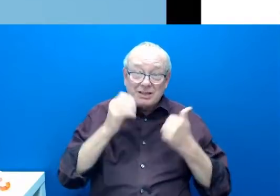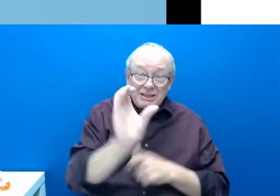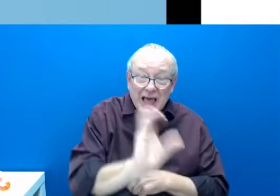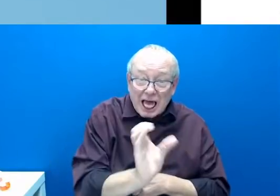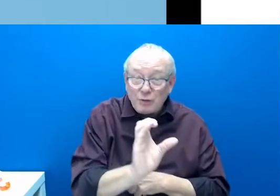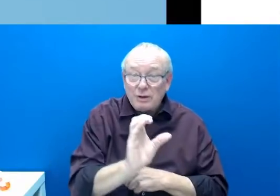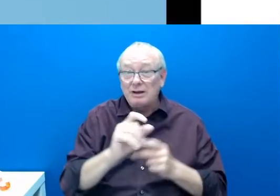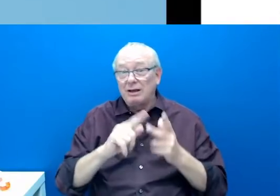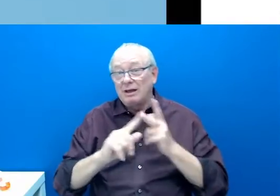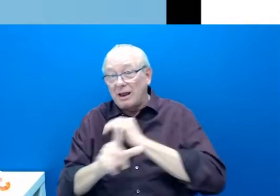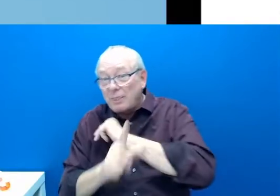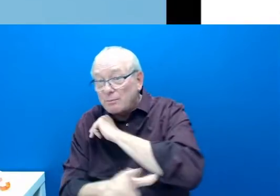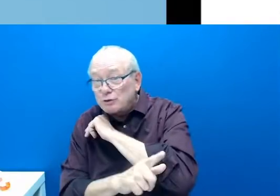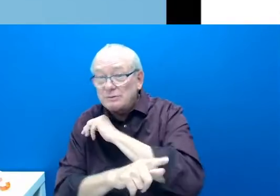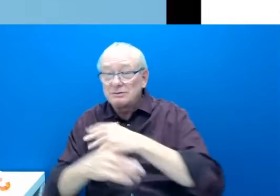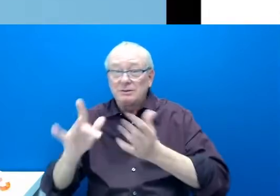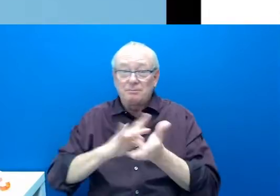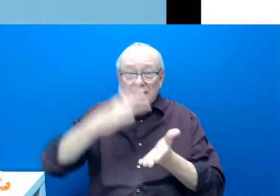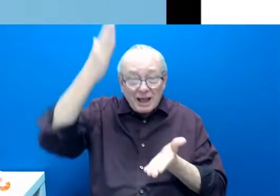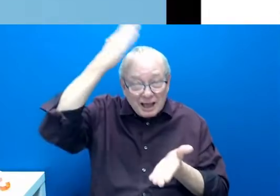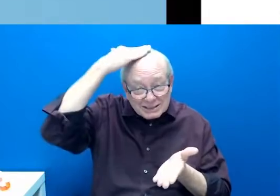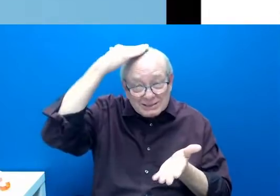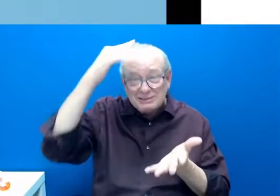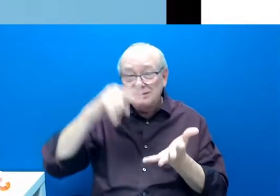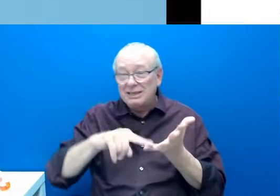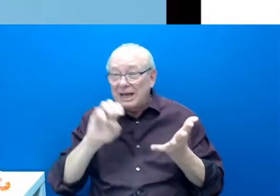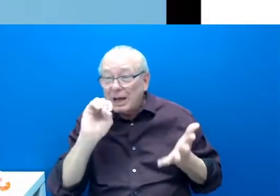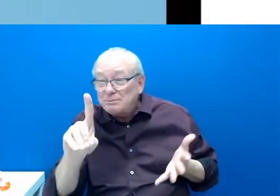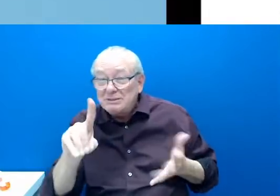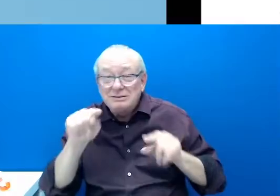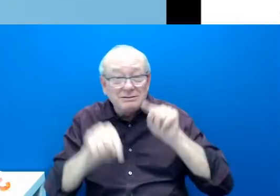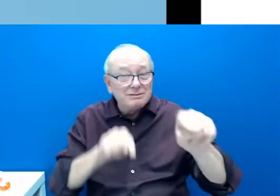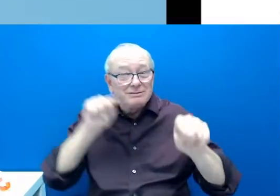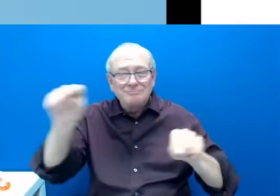Medicine Hat, or Edmonton, for that matter.